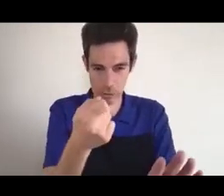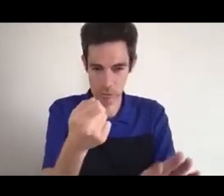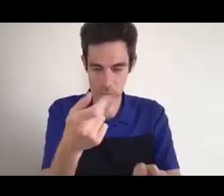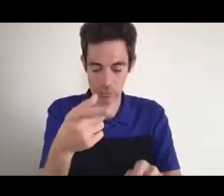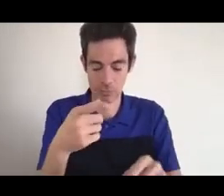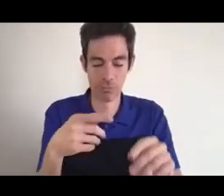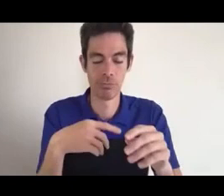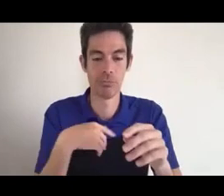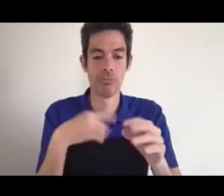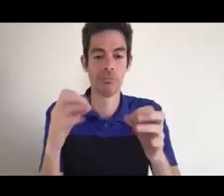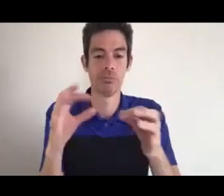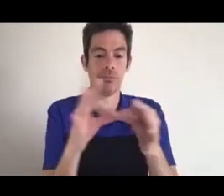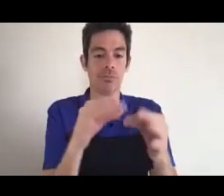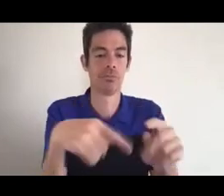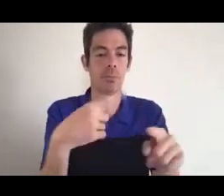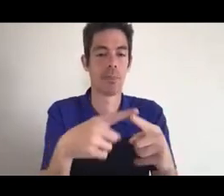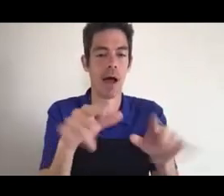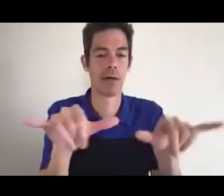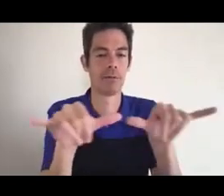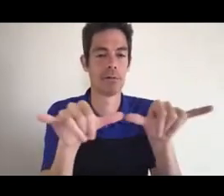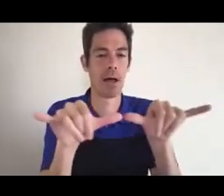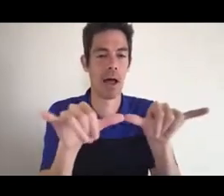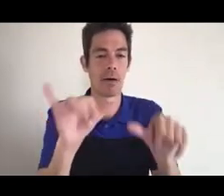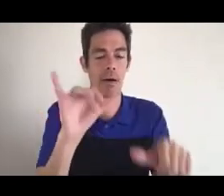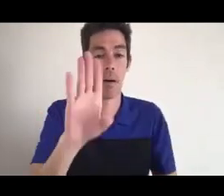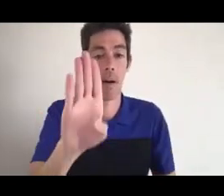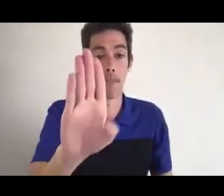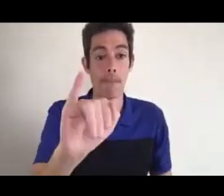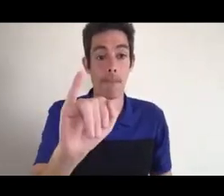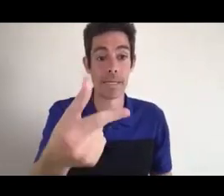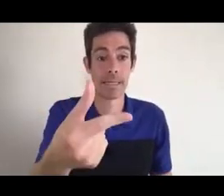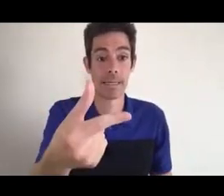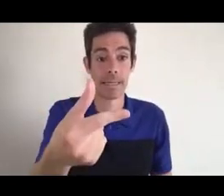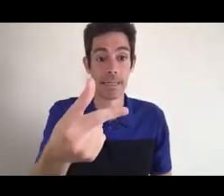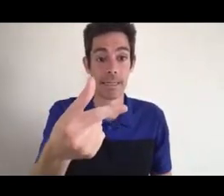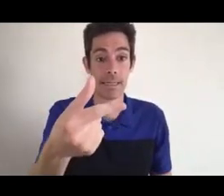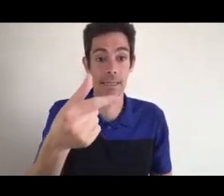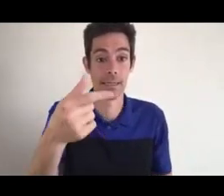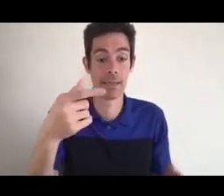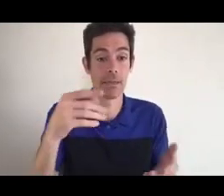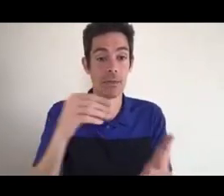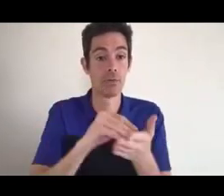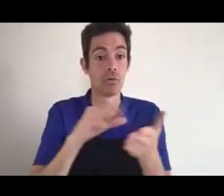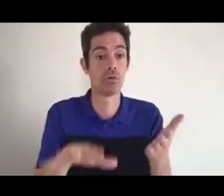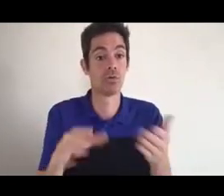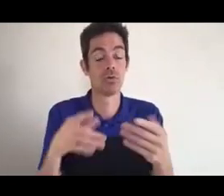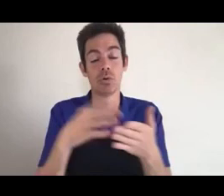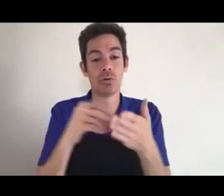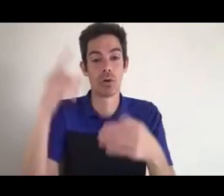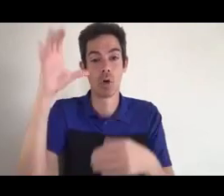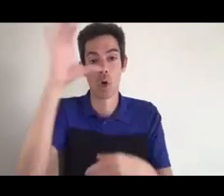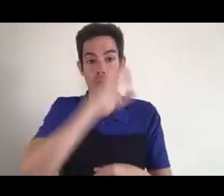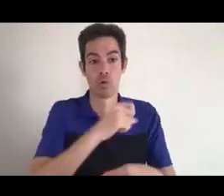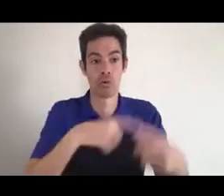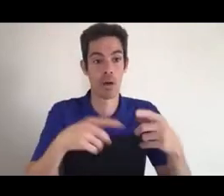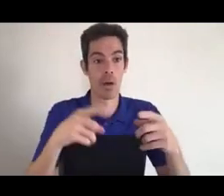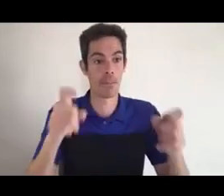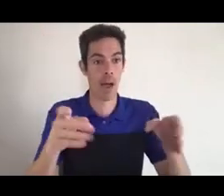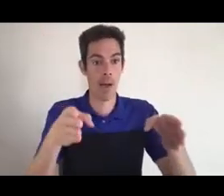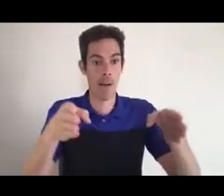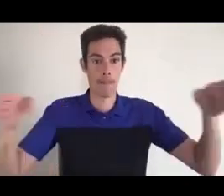hand shapes, and I want to show size, like when it's big, big.